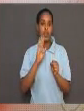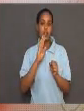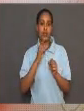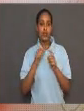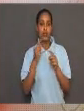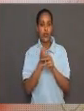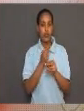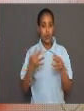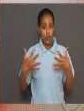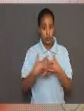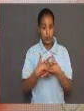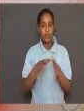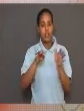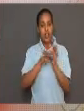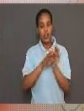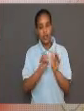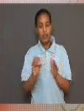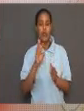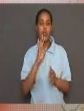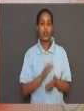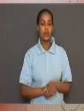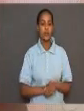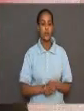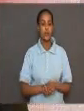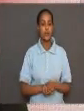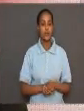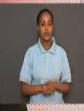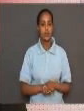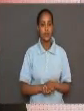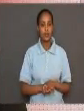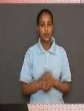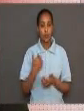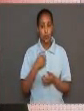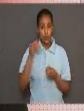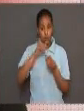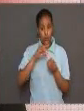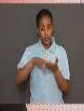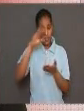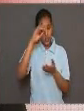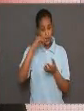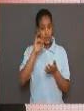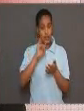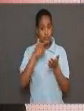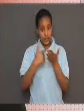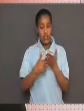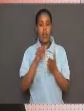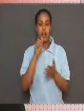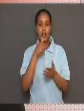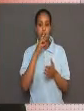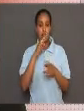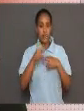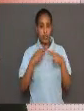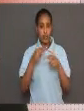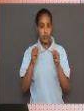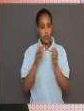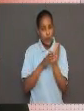the corresponding salts and water. We also learned that these acids react